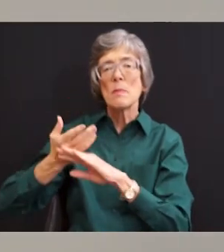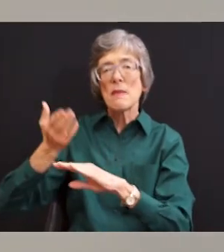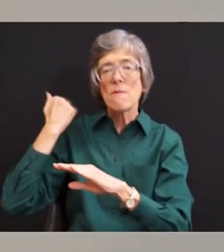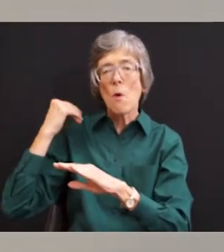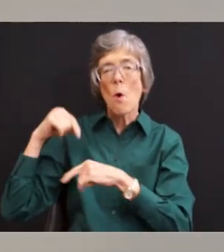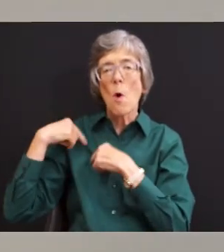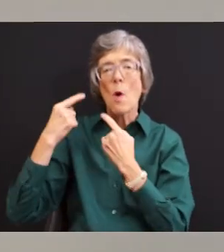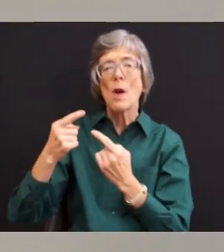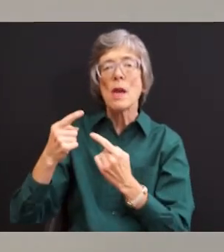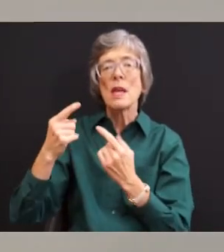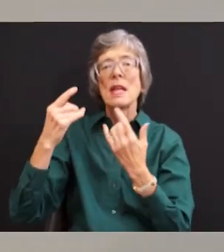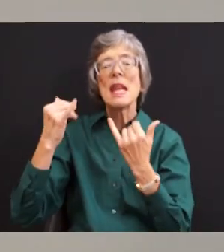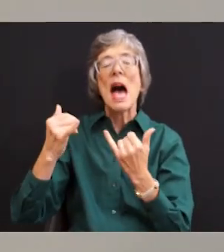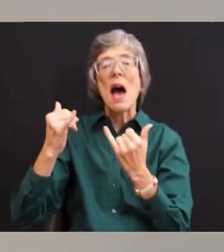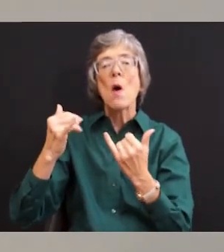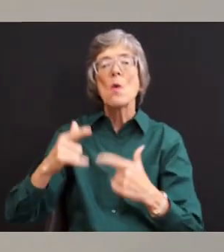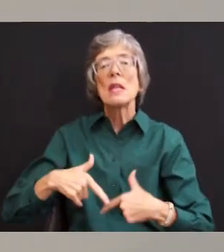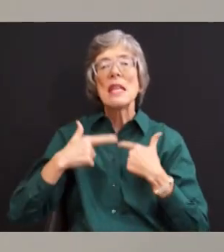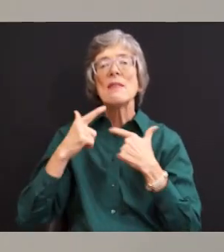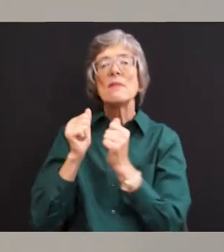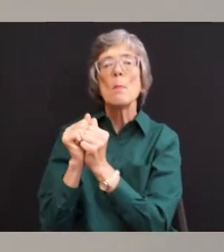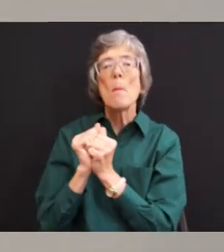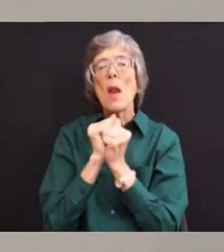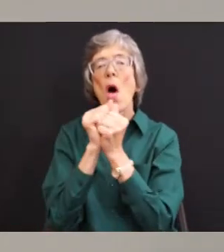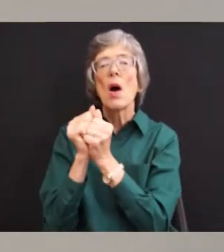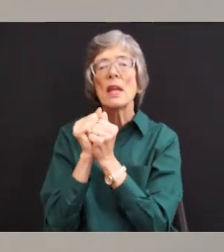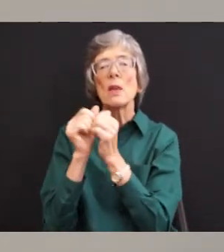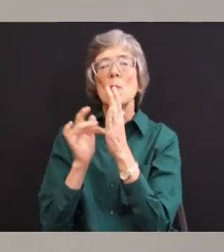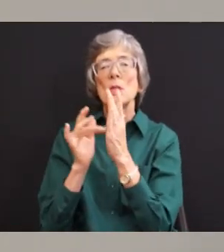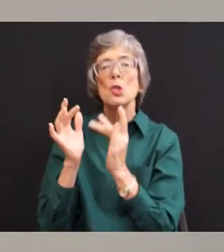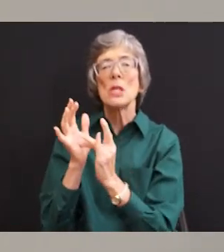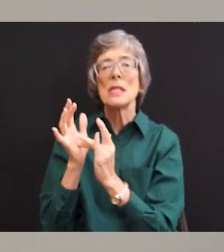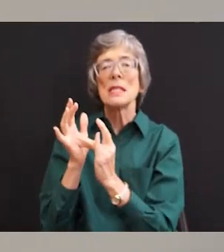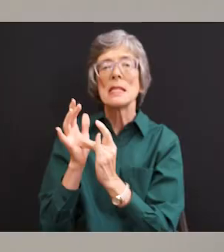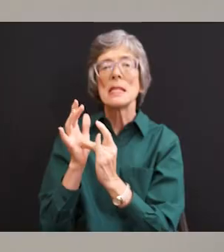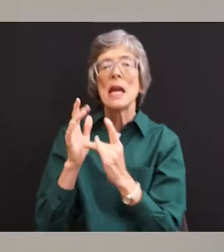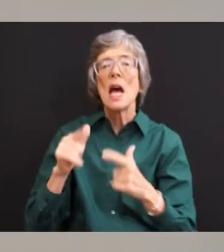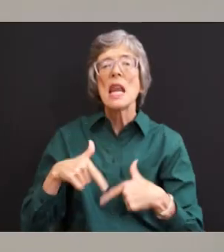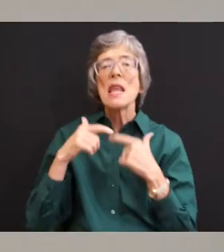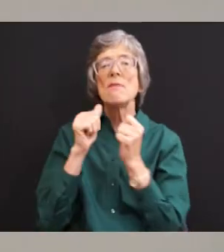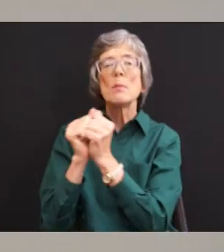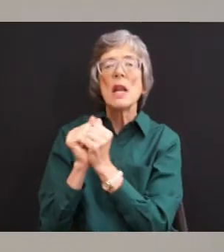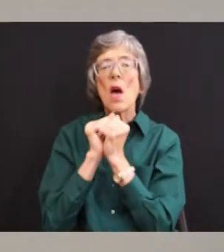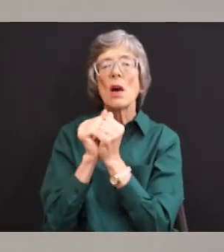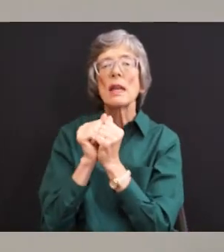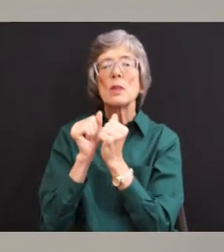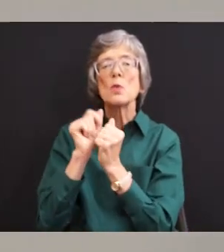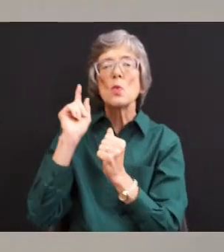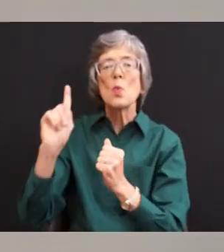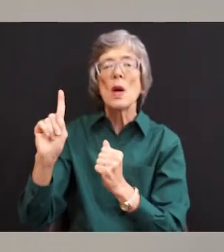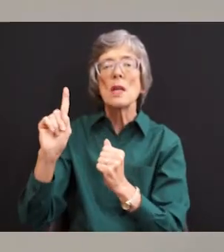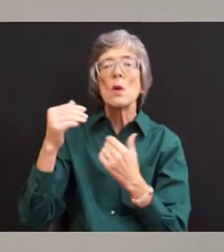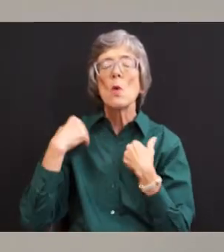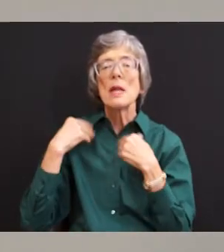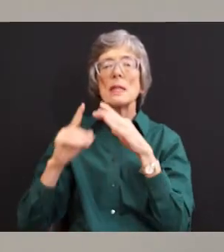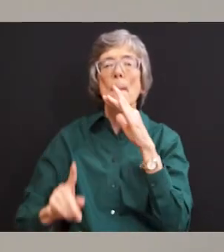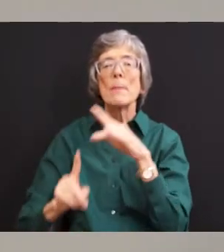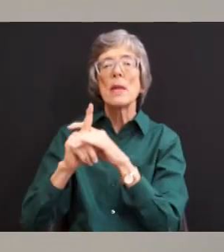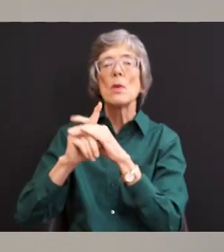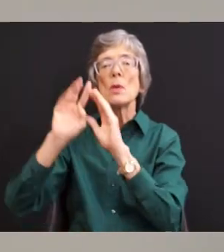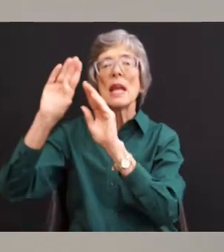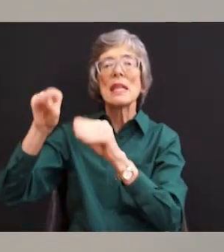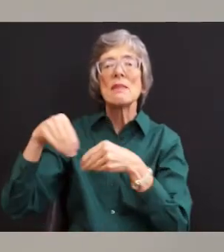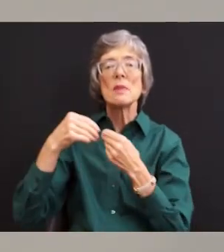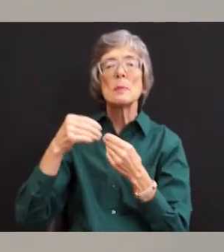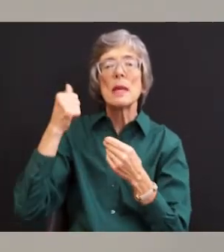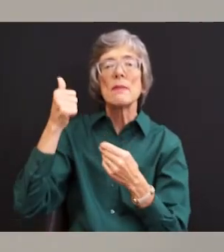our lived belonging to Jesus, a lived belonging to this one who has appeared and gives himself to me,